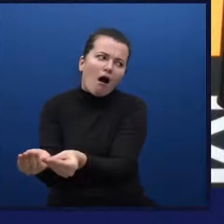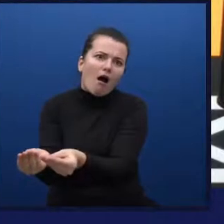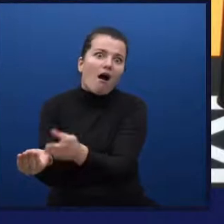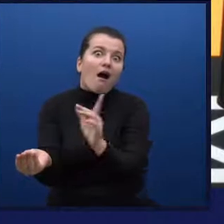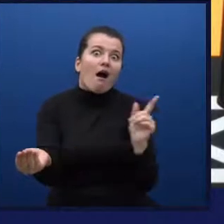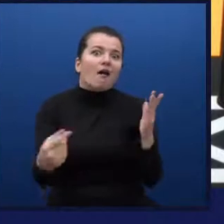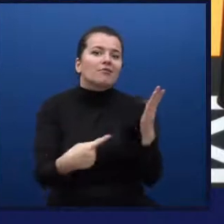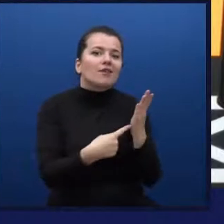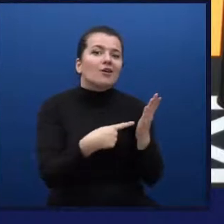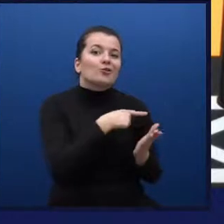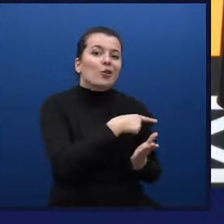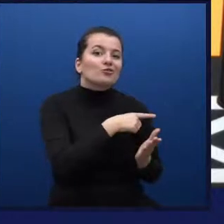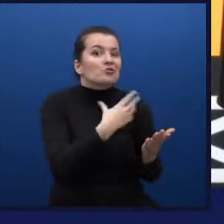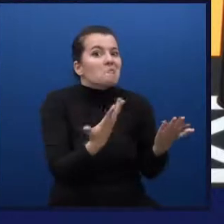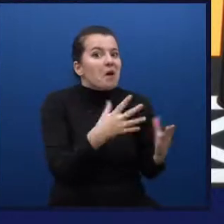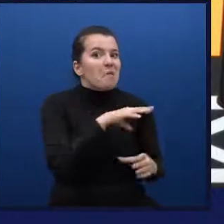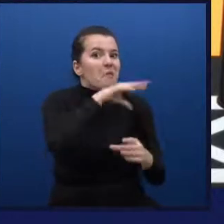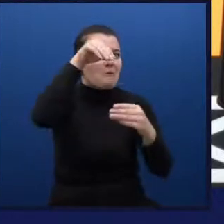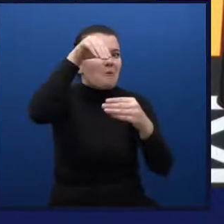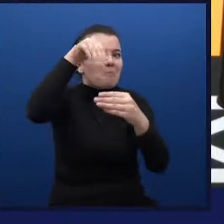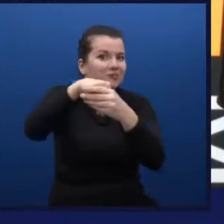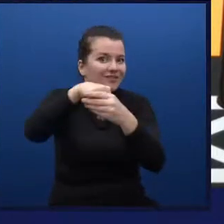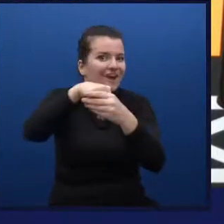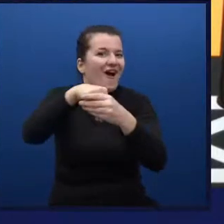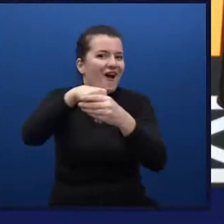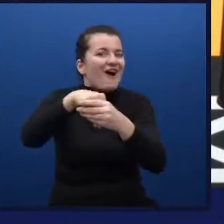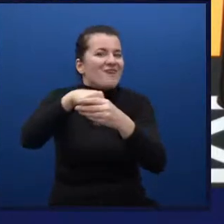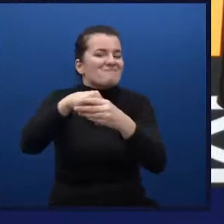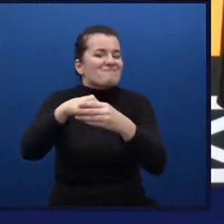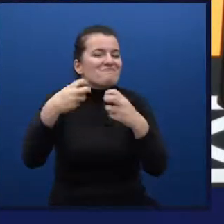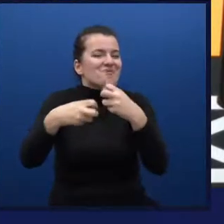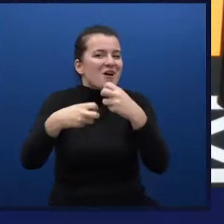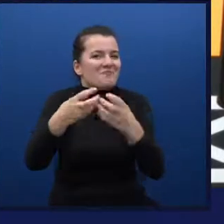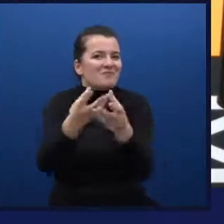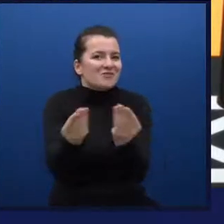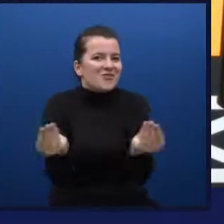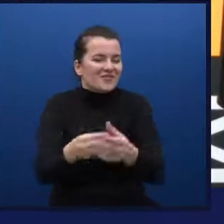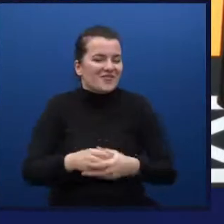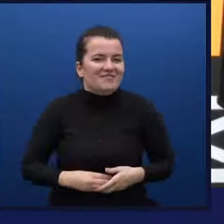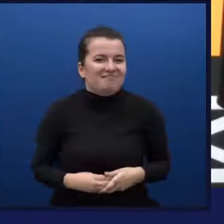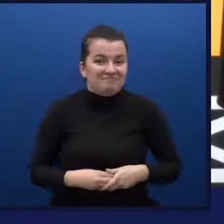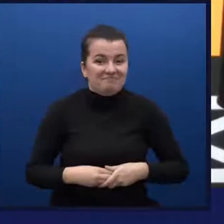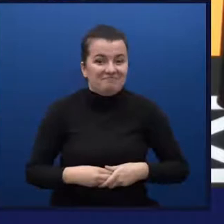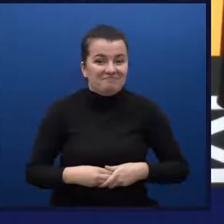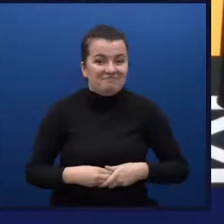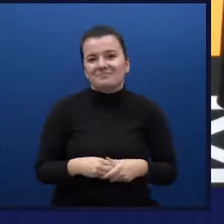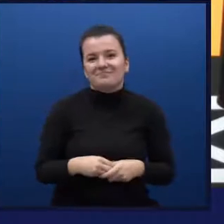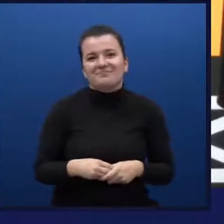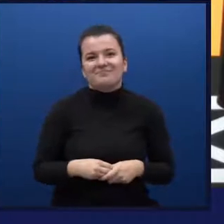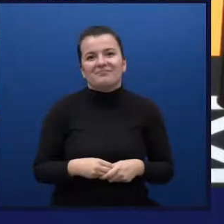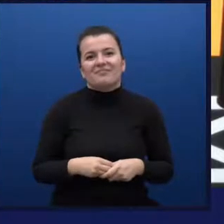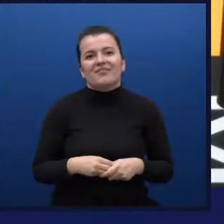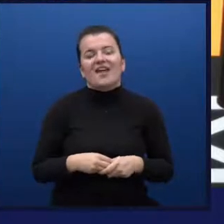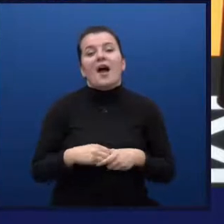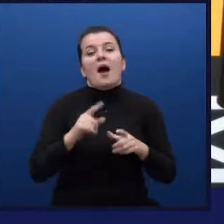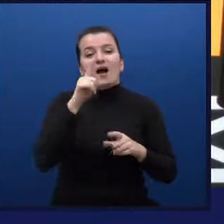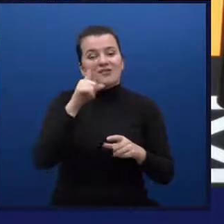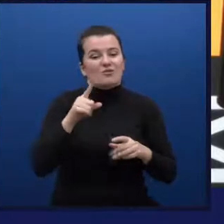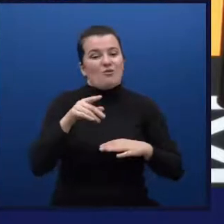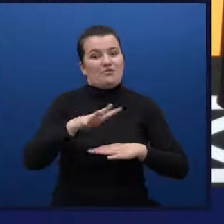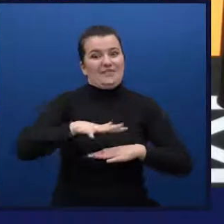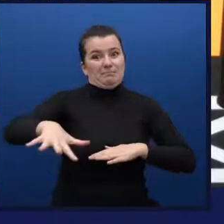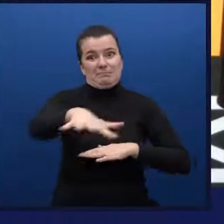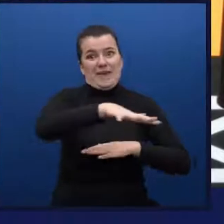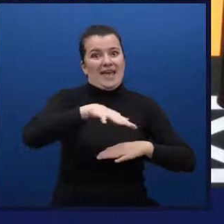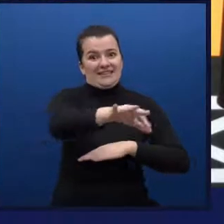to address opportunities and problems, as opposed to adding it for the sake of adding it. But definitely, you know, in the spatial mapping sense, had